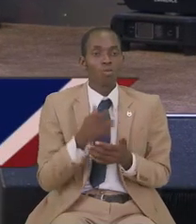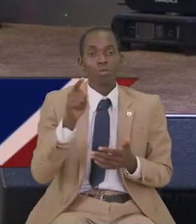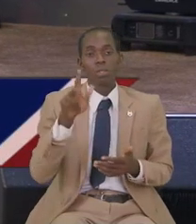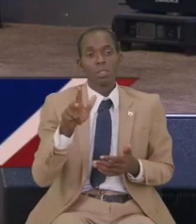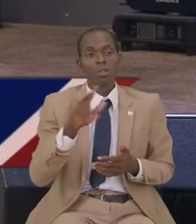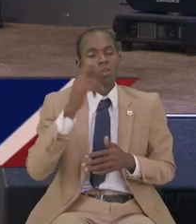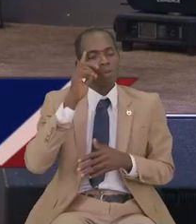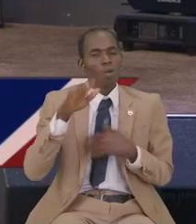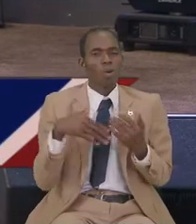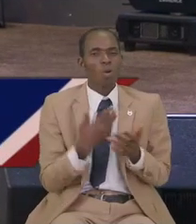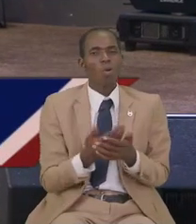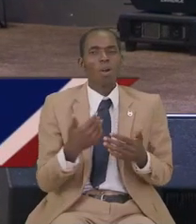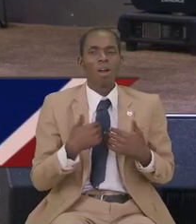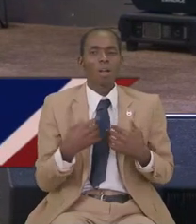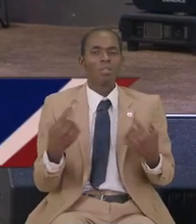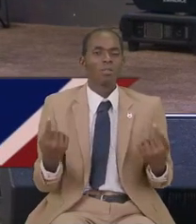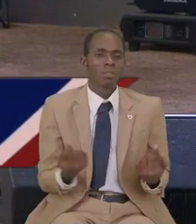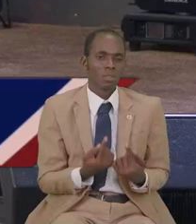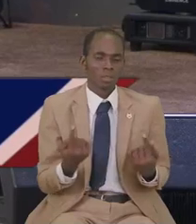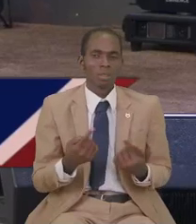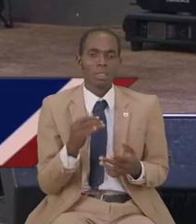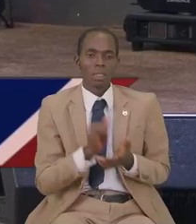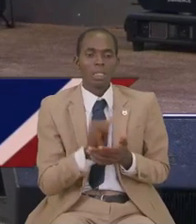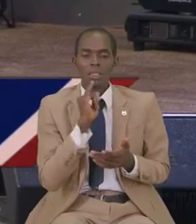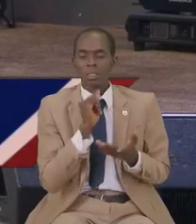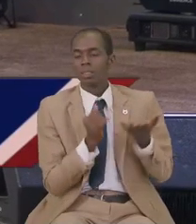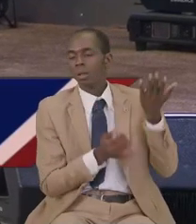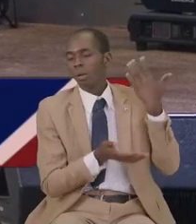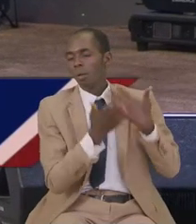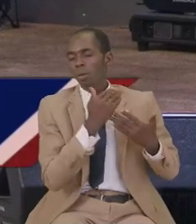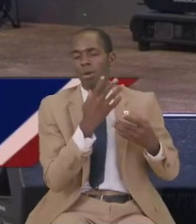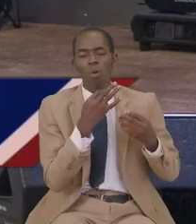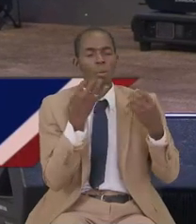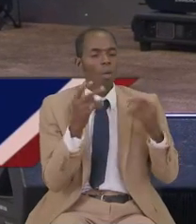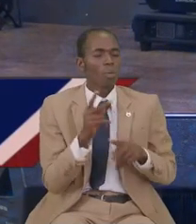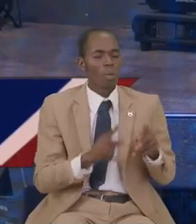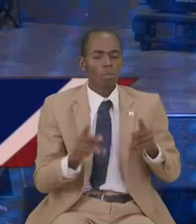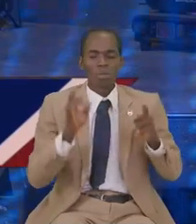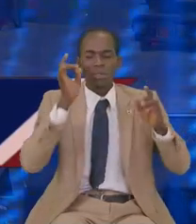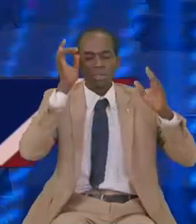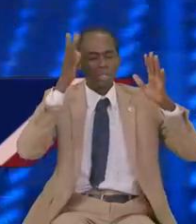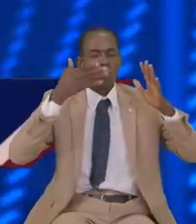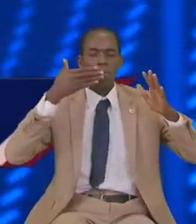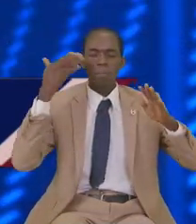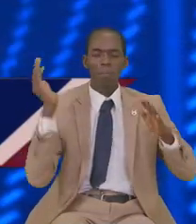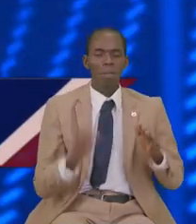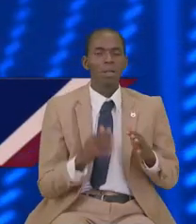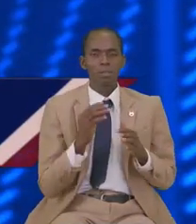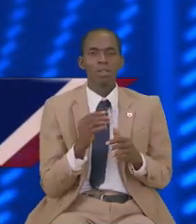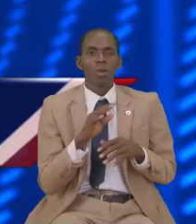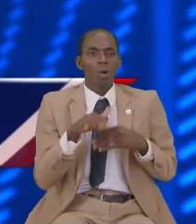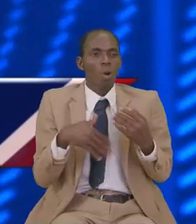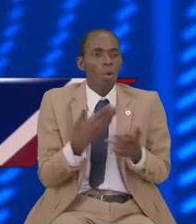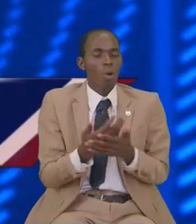have sinned, that the past, the past of many people, bad, terrible. All have sinned and come short of